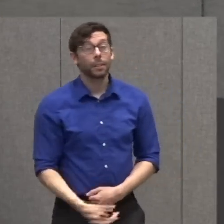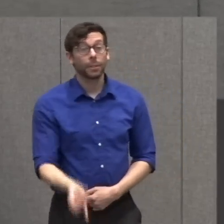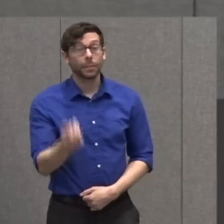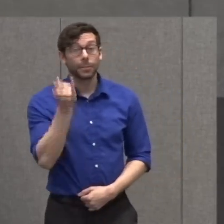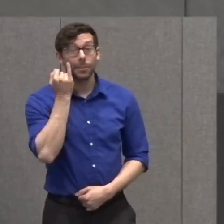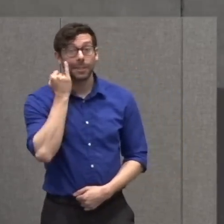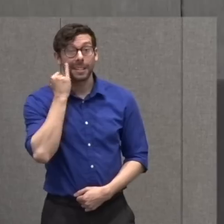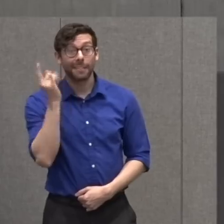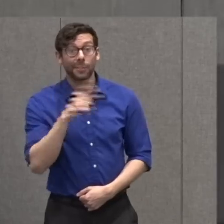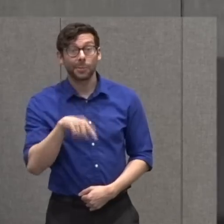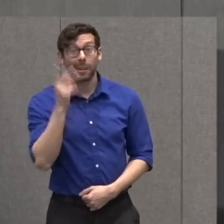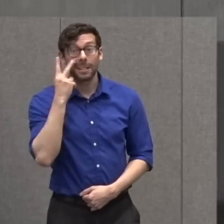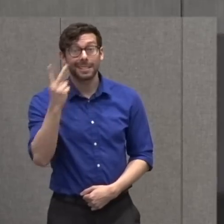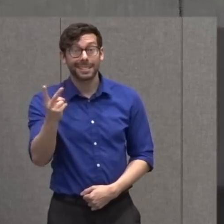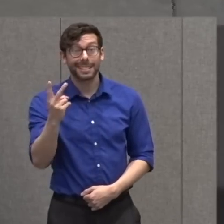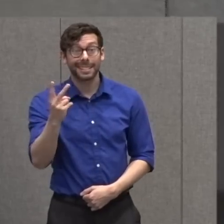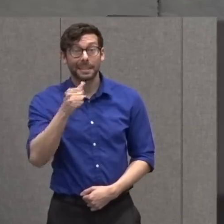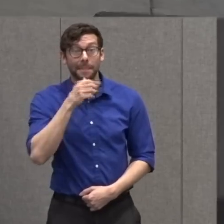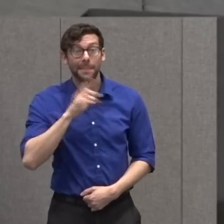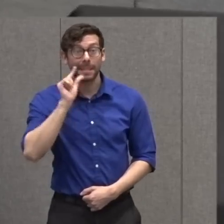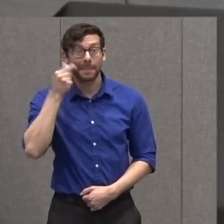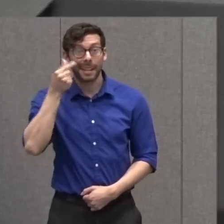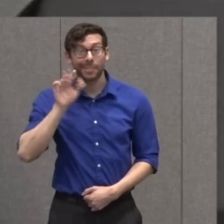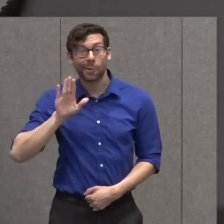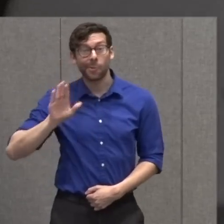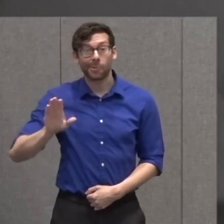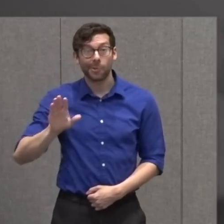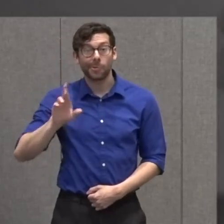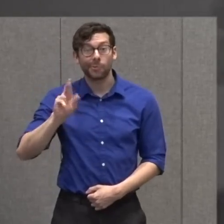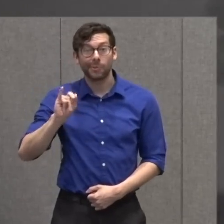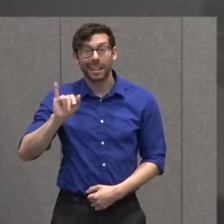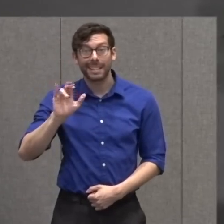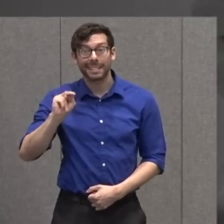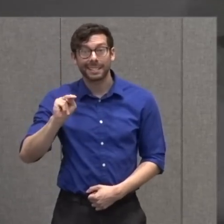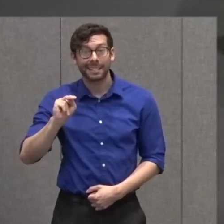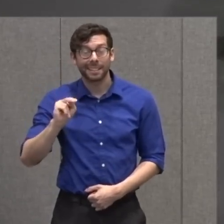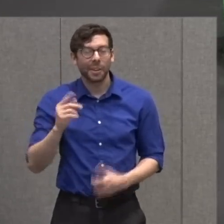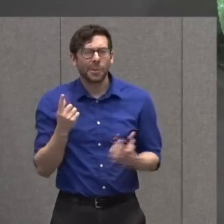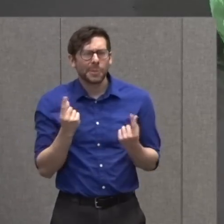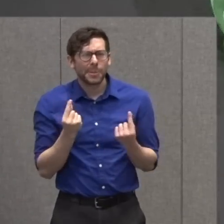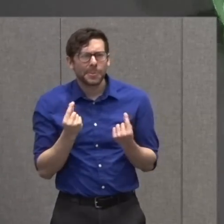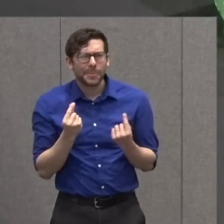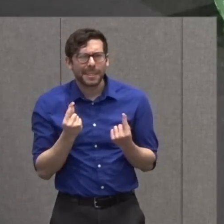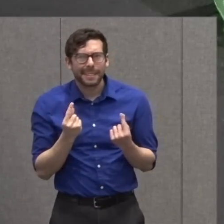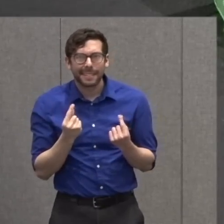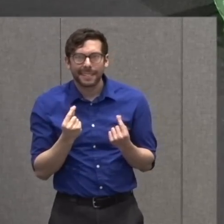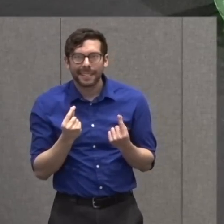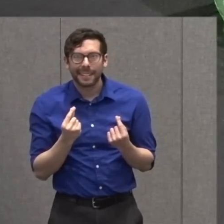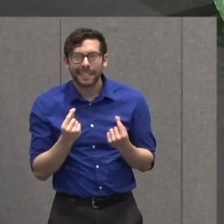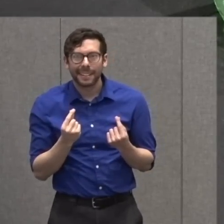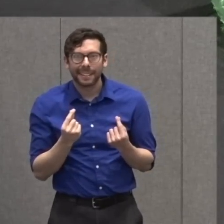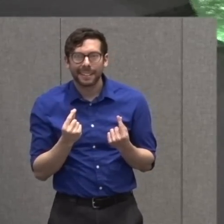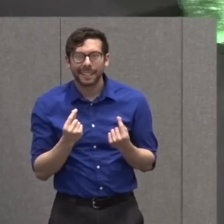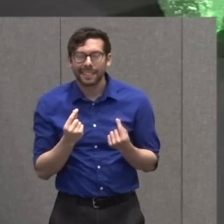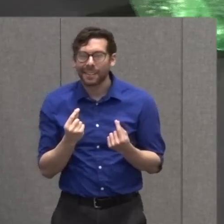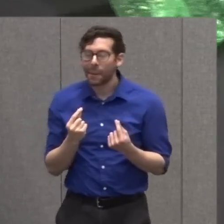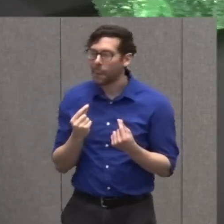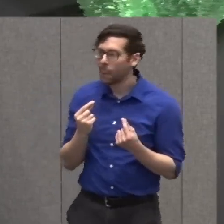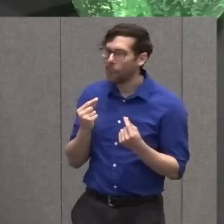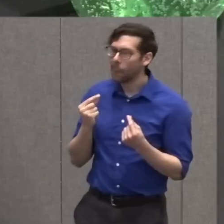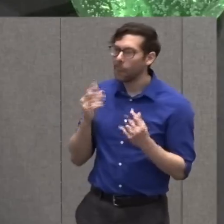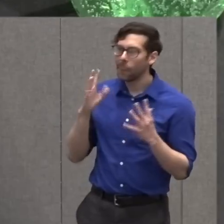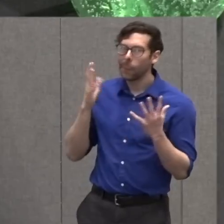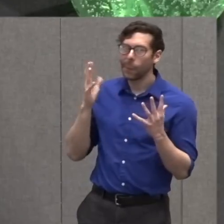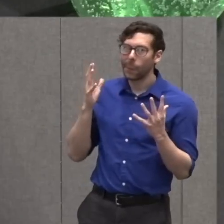that Miss Mays put in there, what are the raisins doing? Woo! They